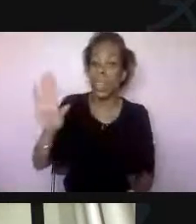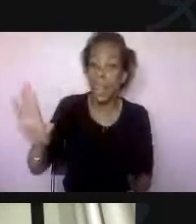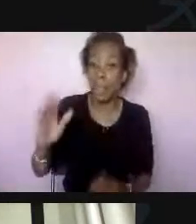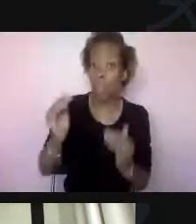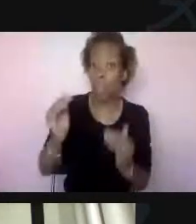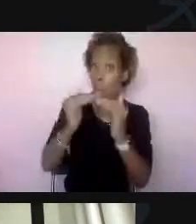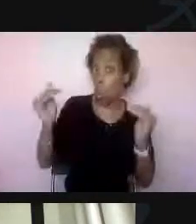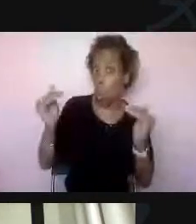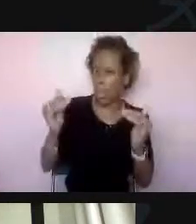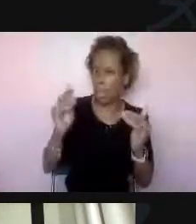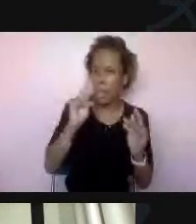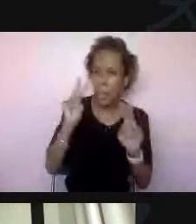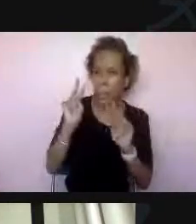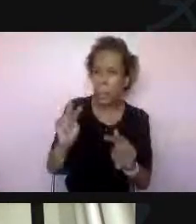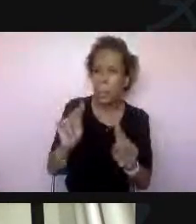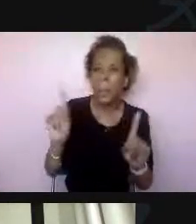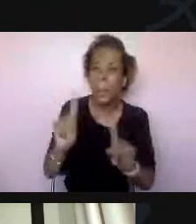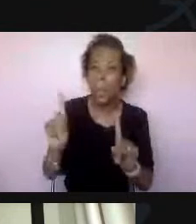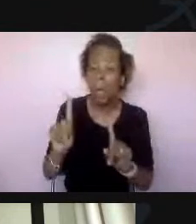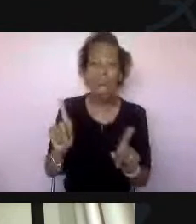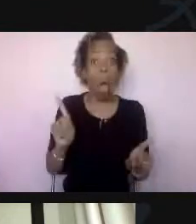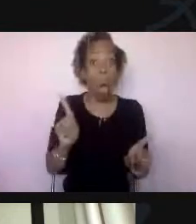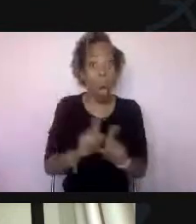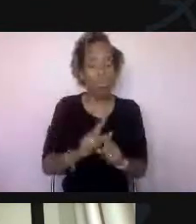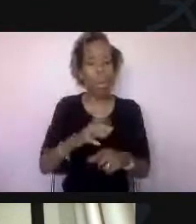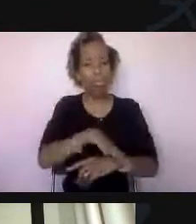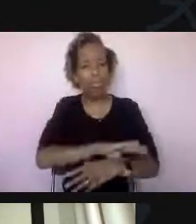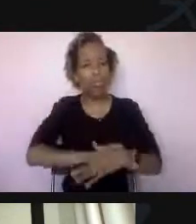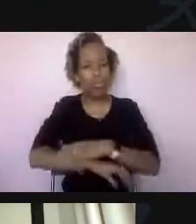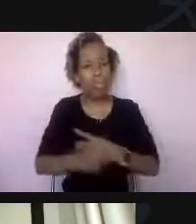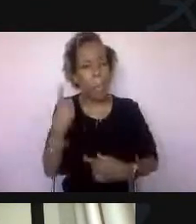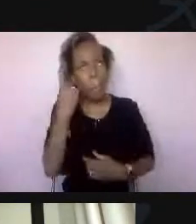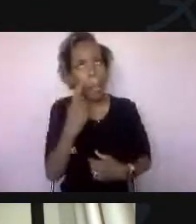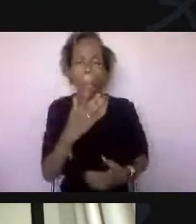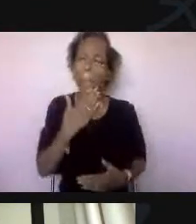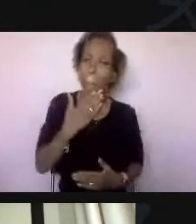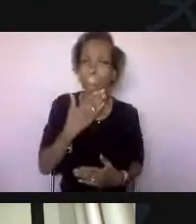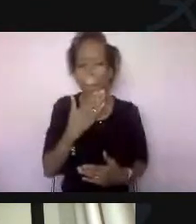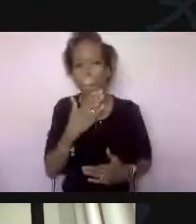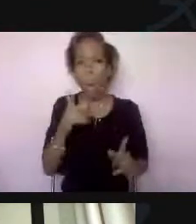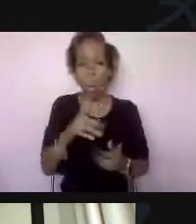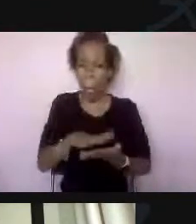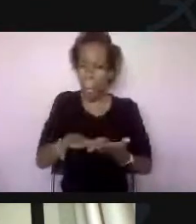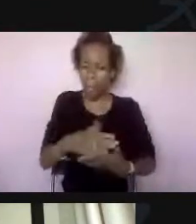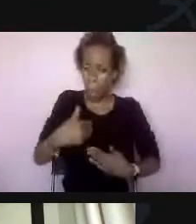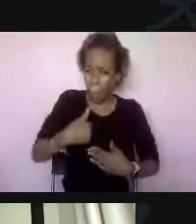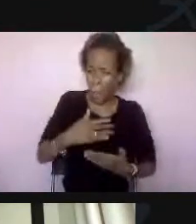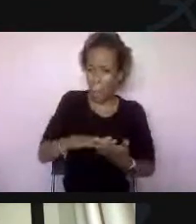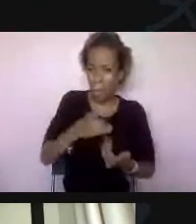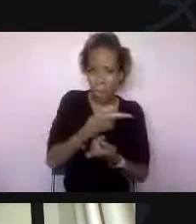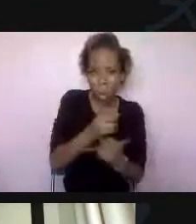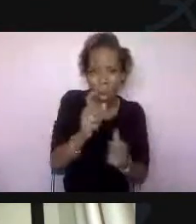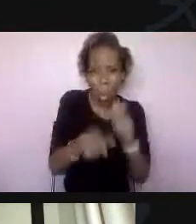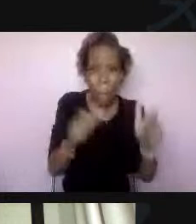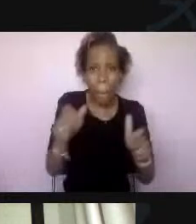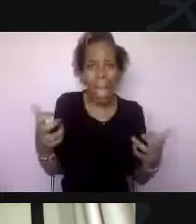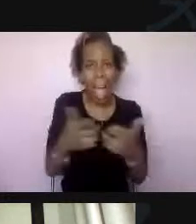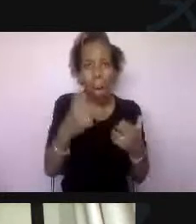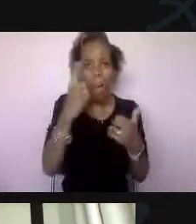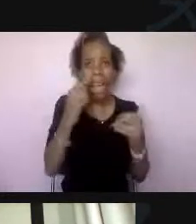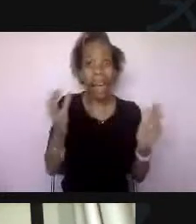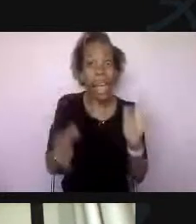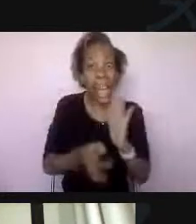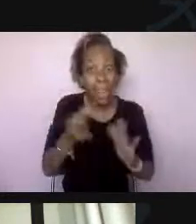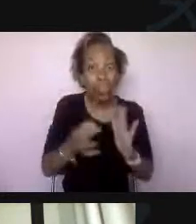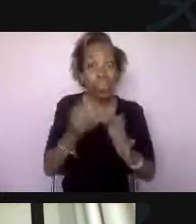on this. But we've got to be thinking much more proactively about what things we can meaningfully do, I think, to advance the issues on equality.